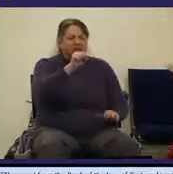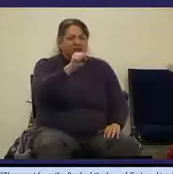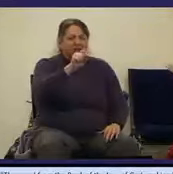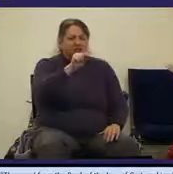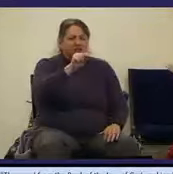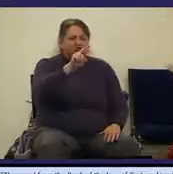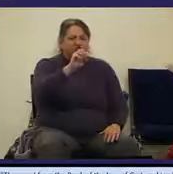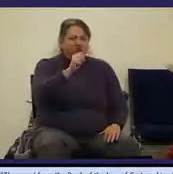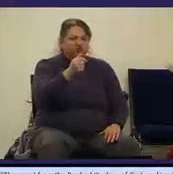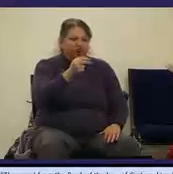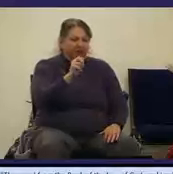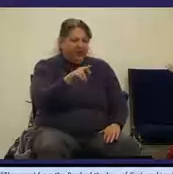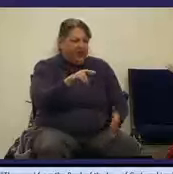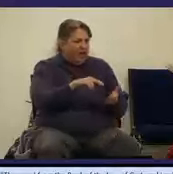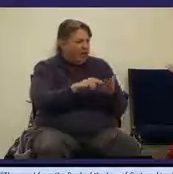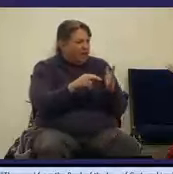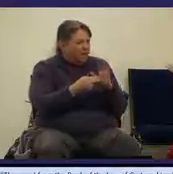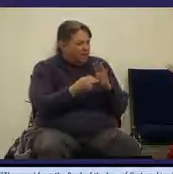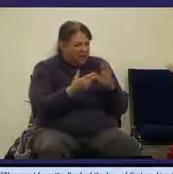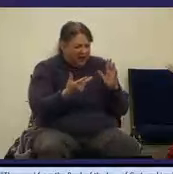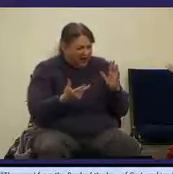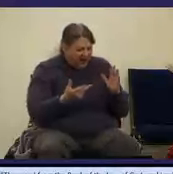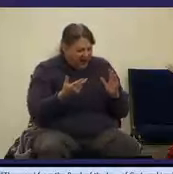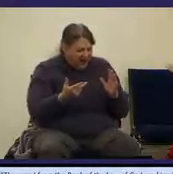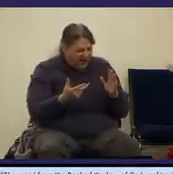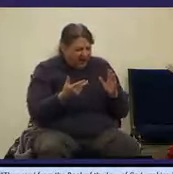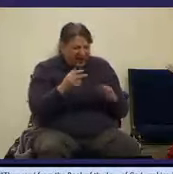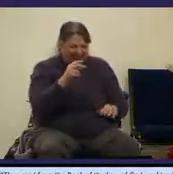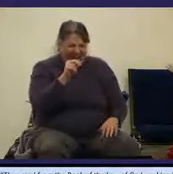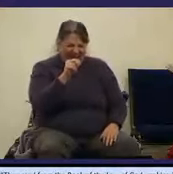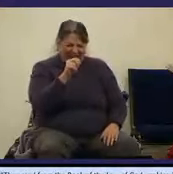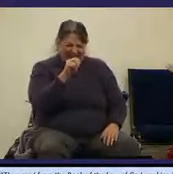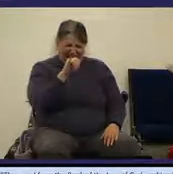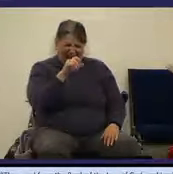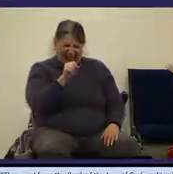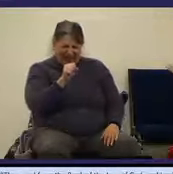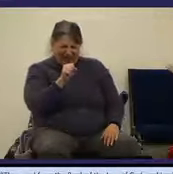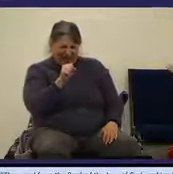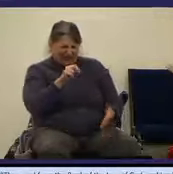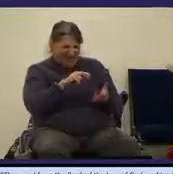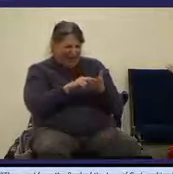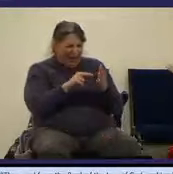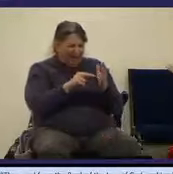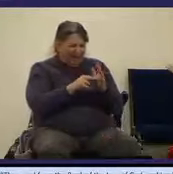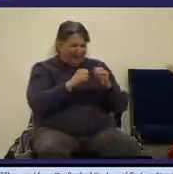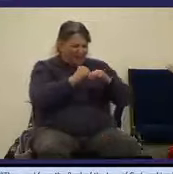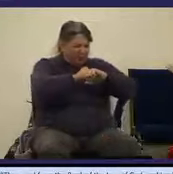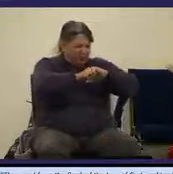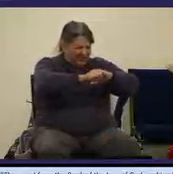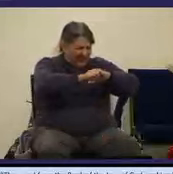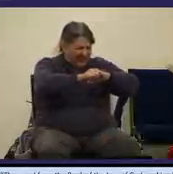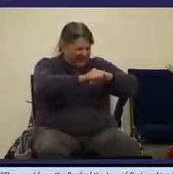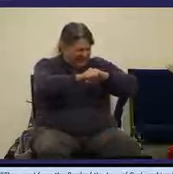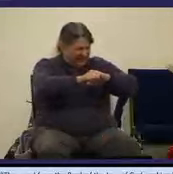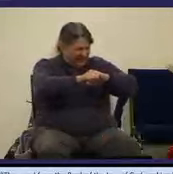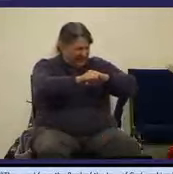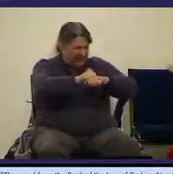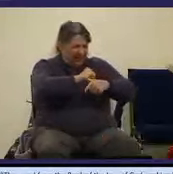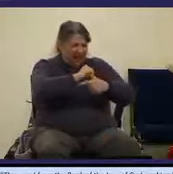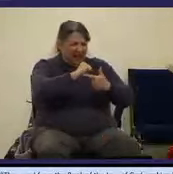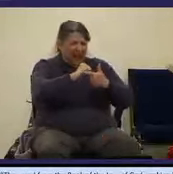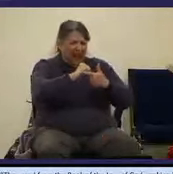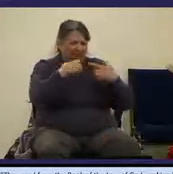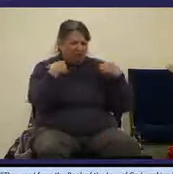word for protection, for shelter, for refuge, for fortress, and for